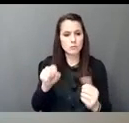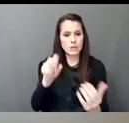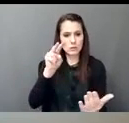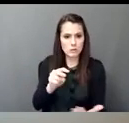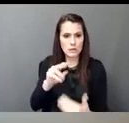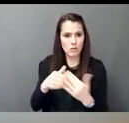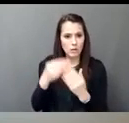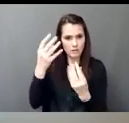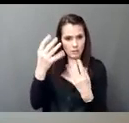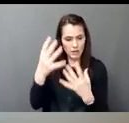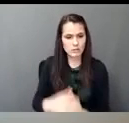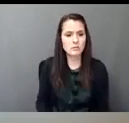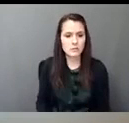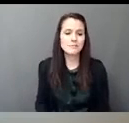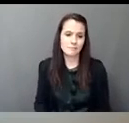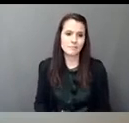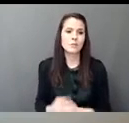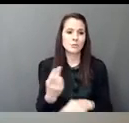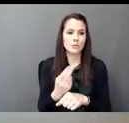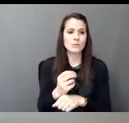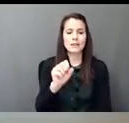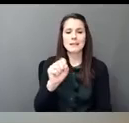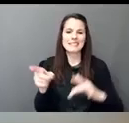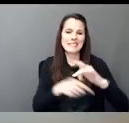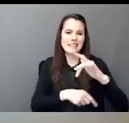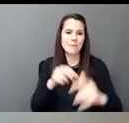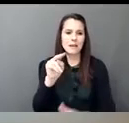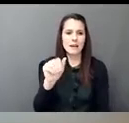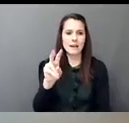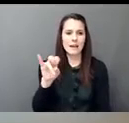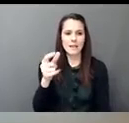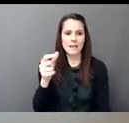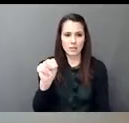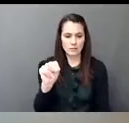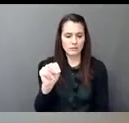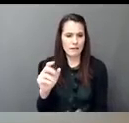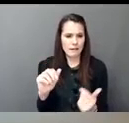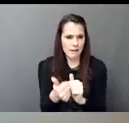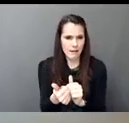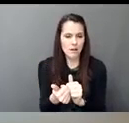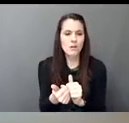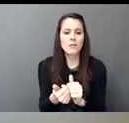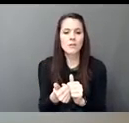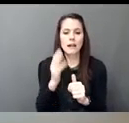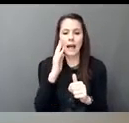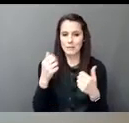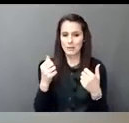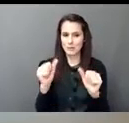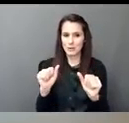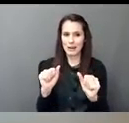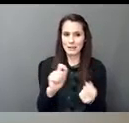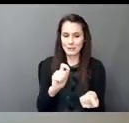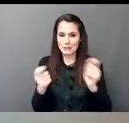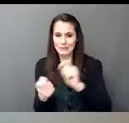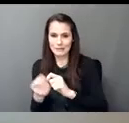middle? And part of that is using a skip navigation. So how do you do that? And I am going to attempt to change over to a web